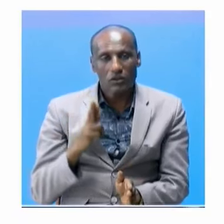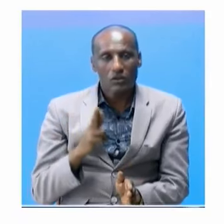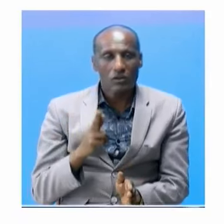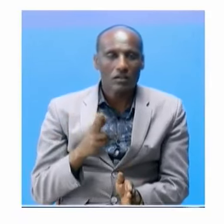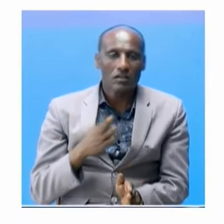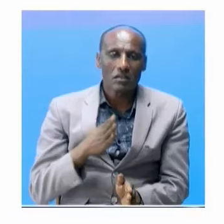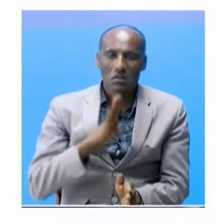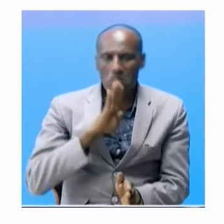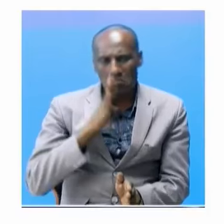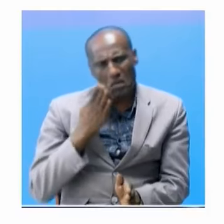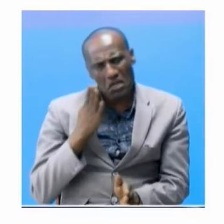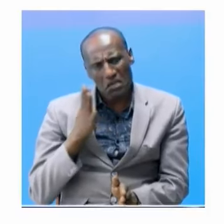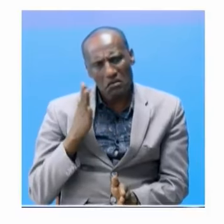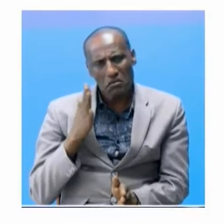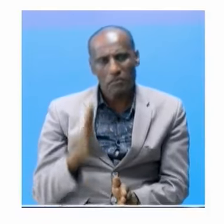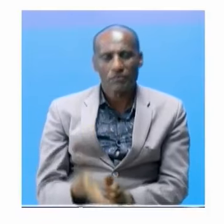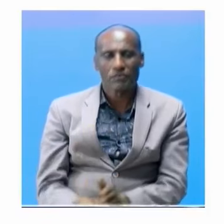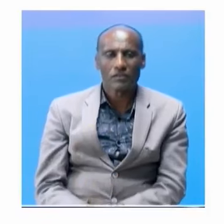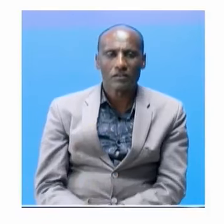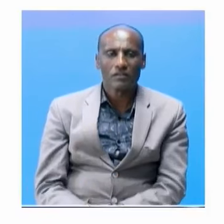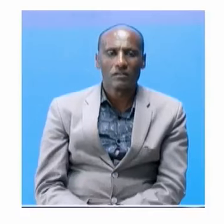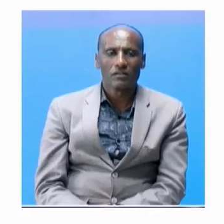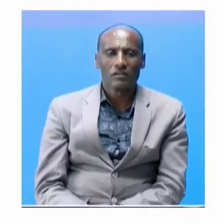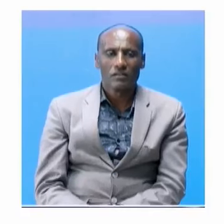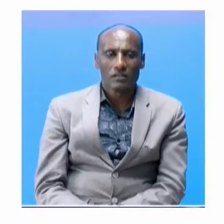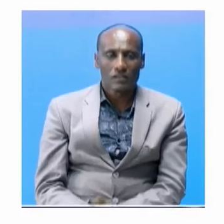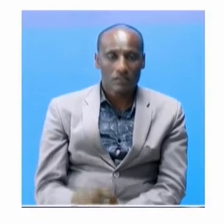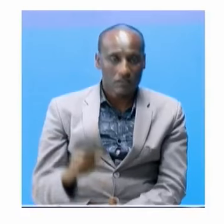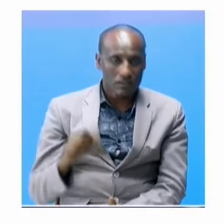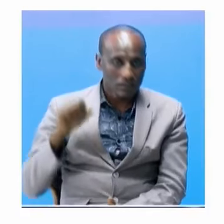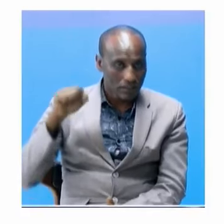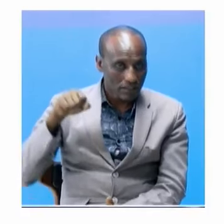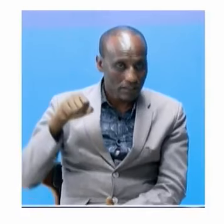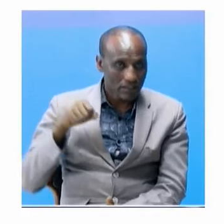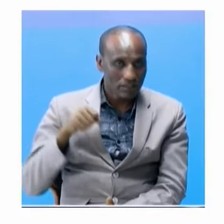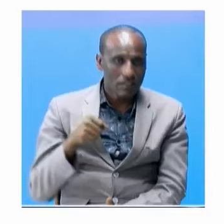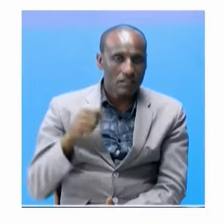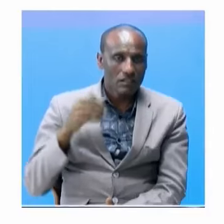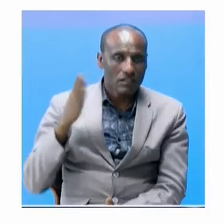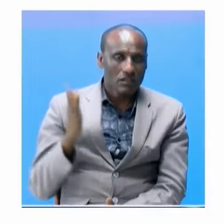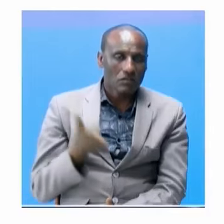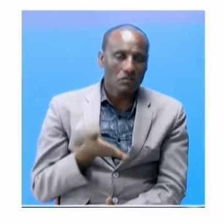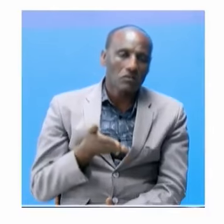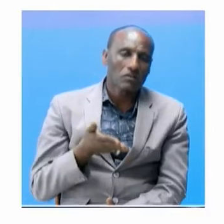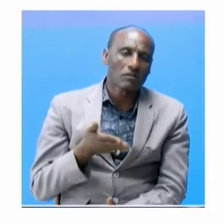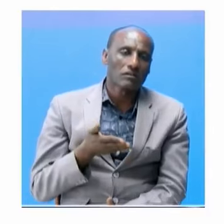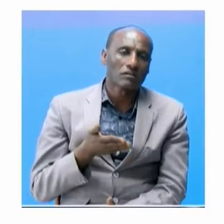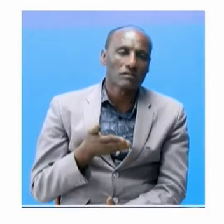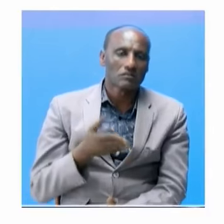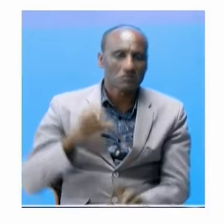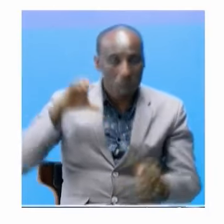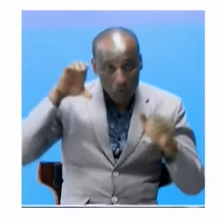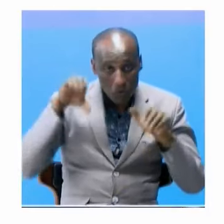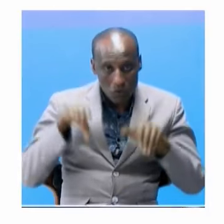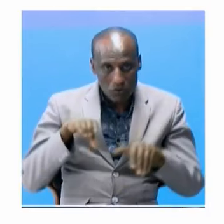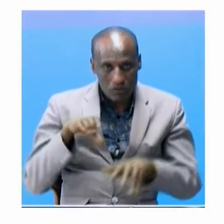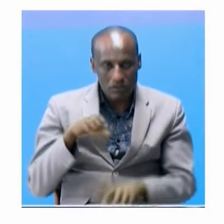example, may, yes? On the third one, we have what? Could. Very